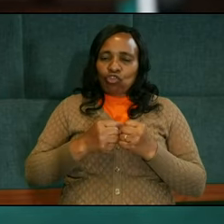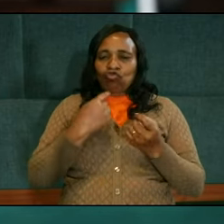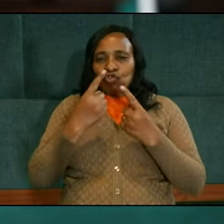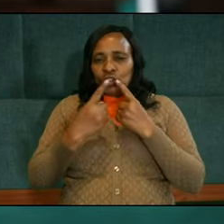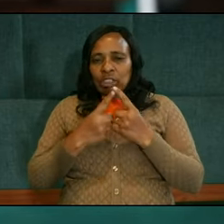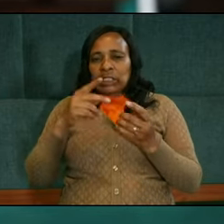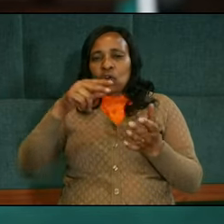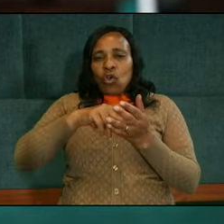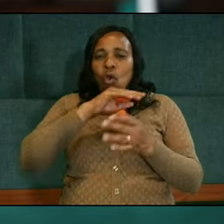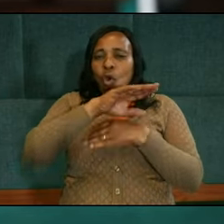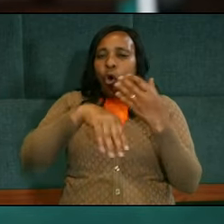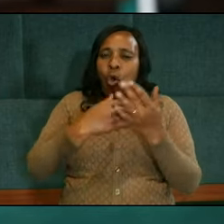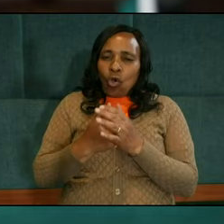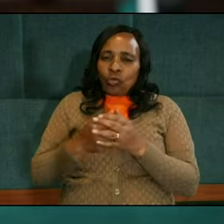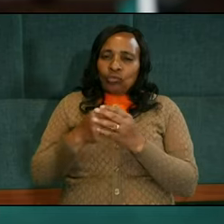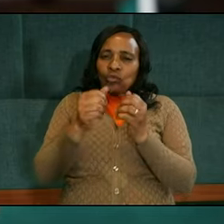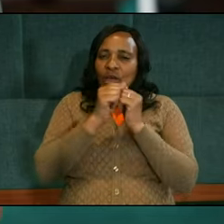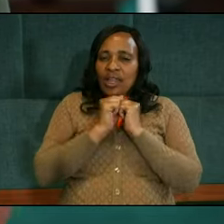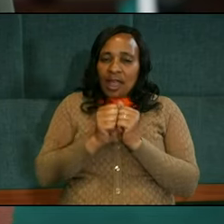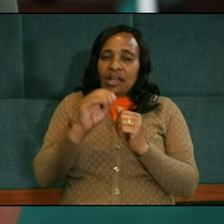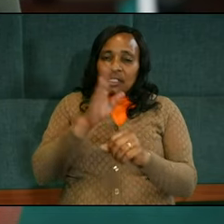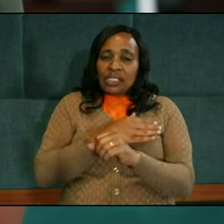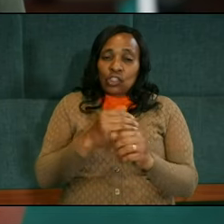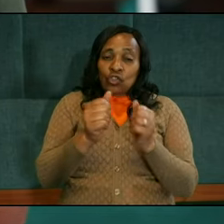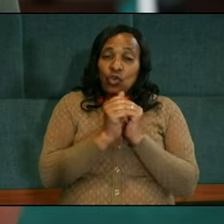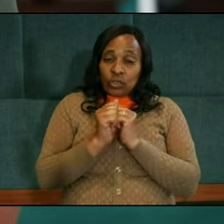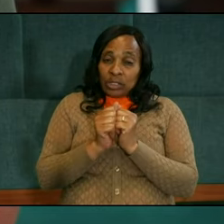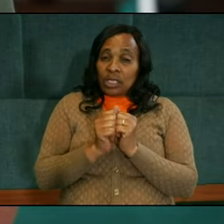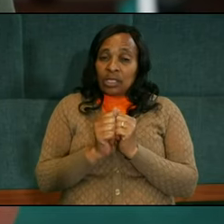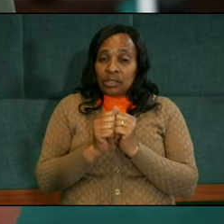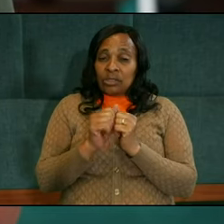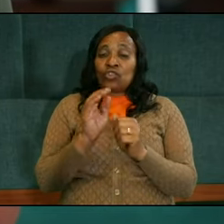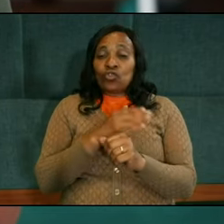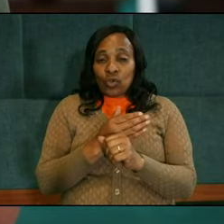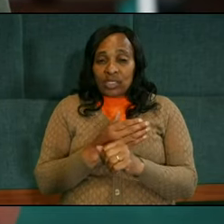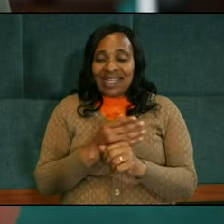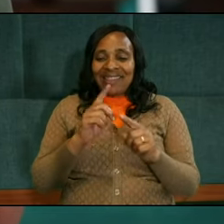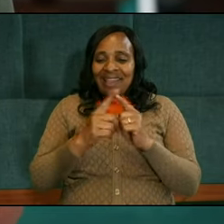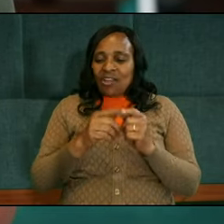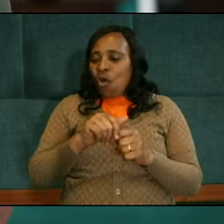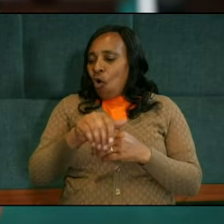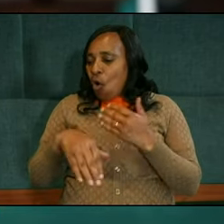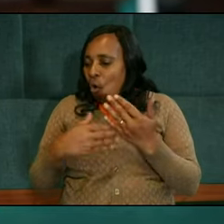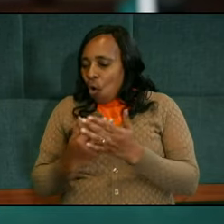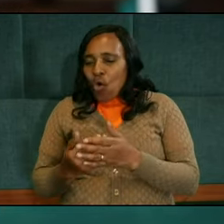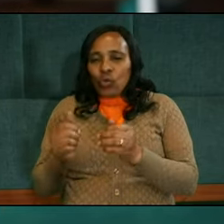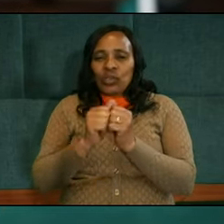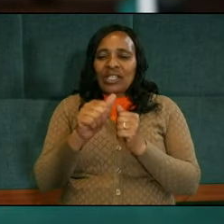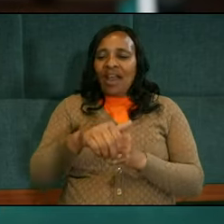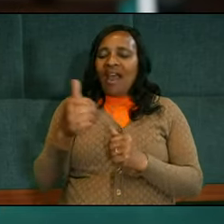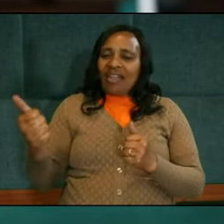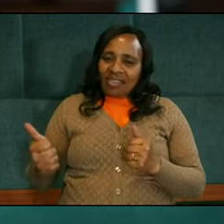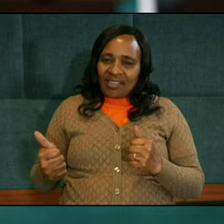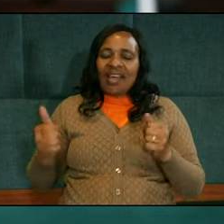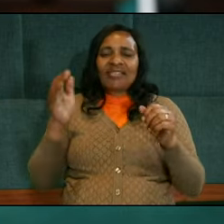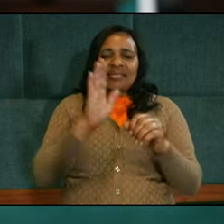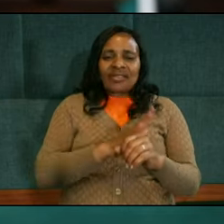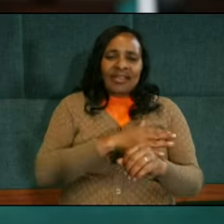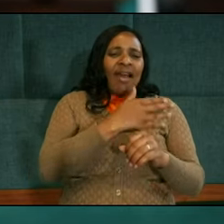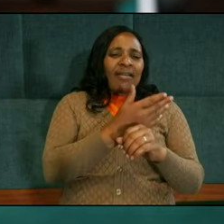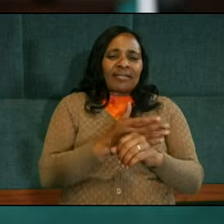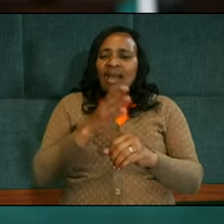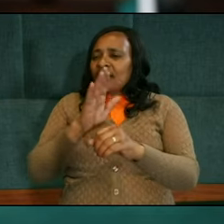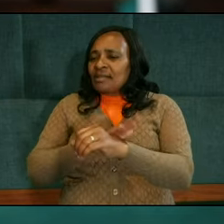together. "We're going to sing songs with you," he said. Katia and the other adventurers enthusiastically sung